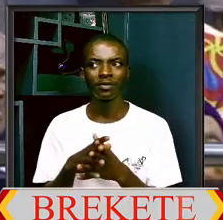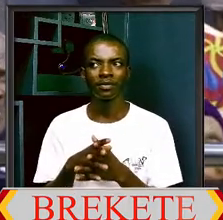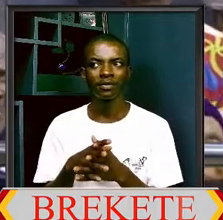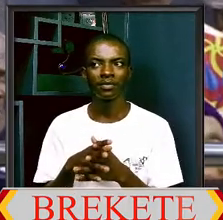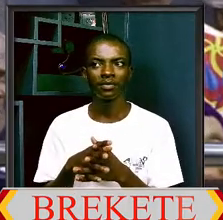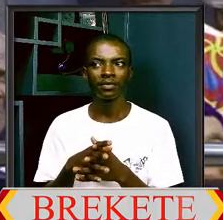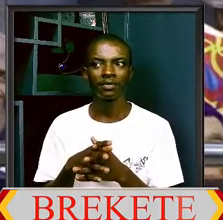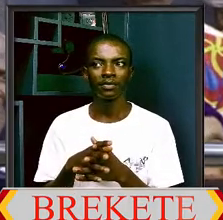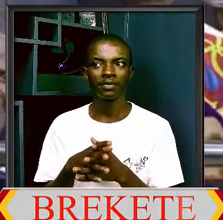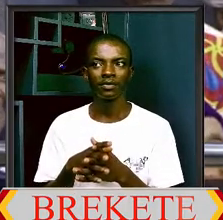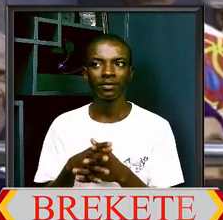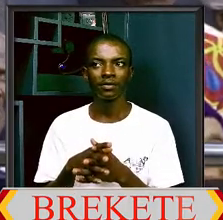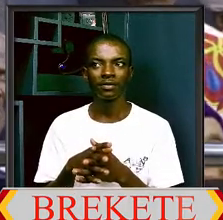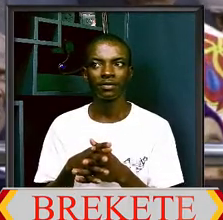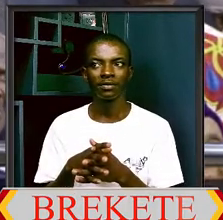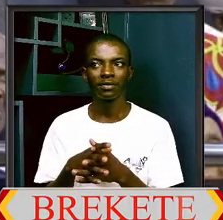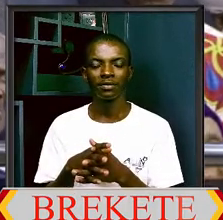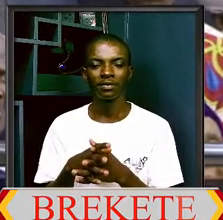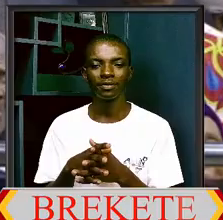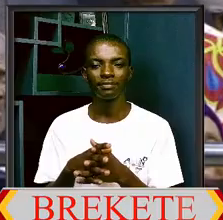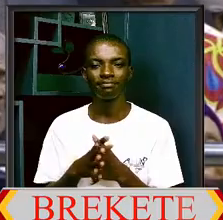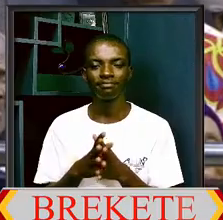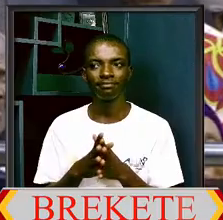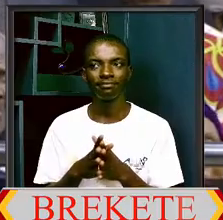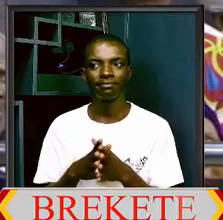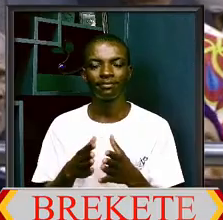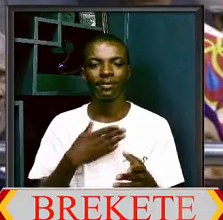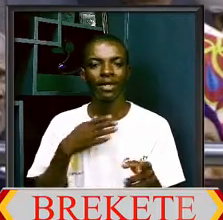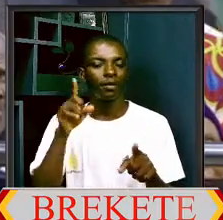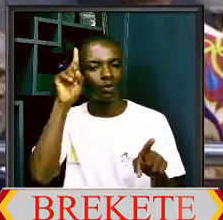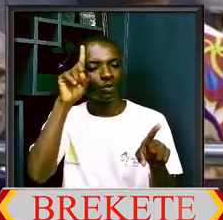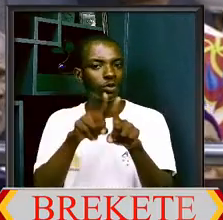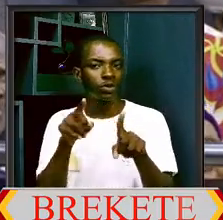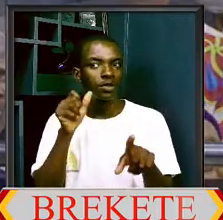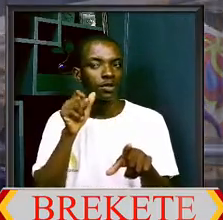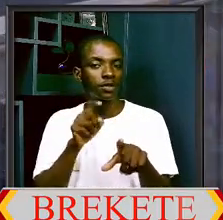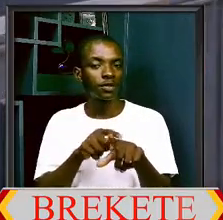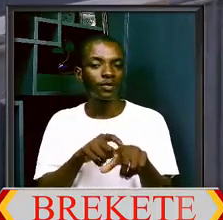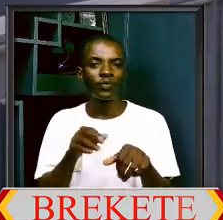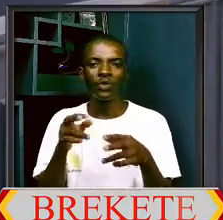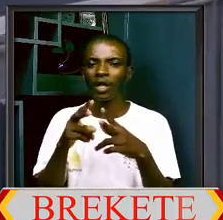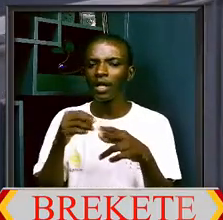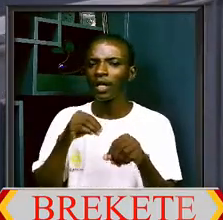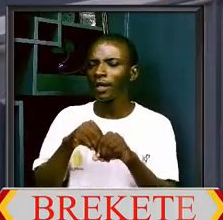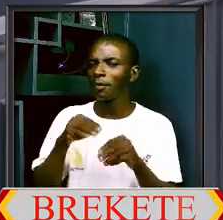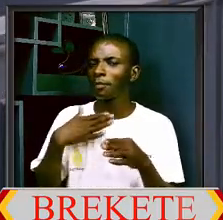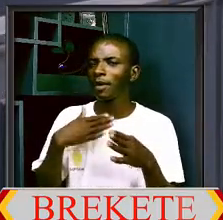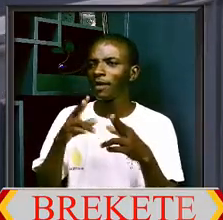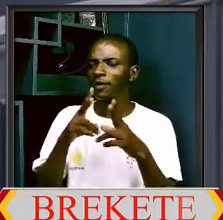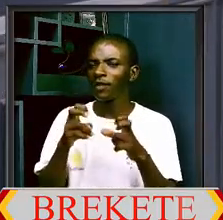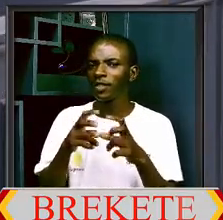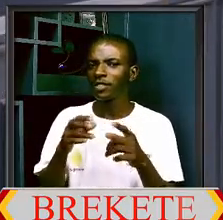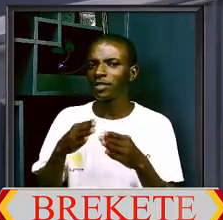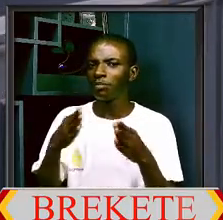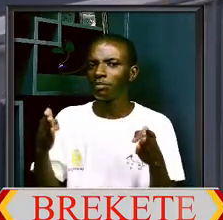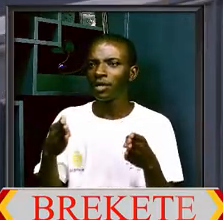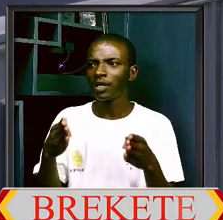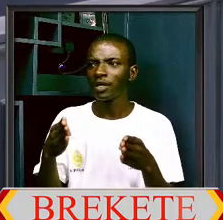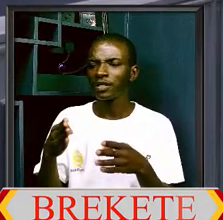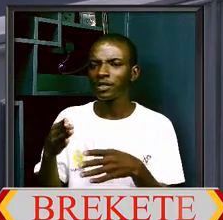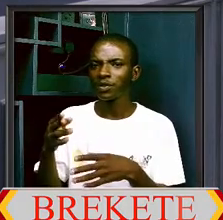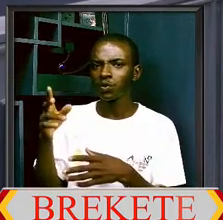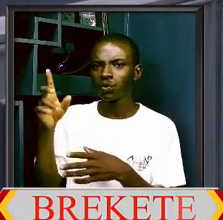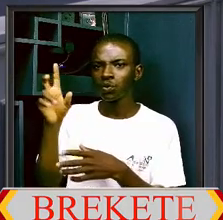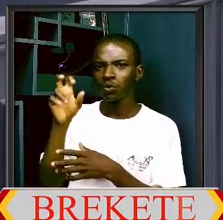you yes so I go sit down my brothers my sister for my Village they now the biggest